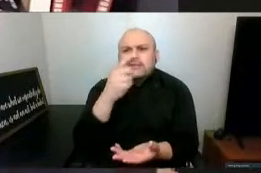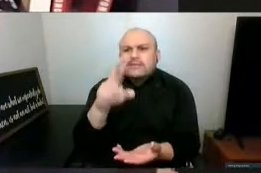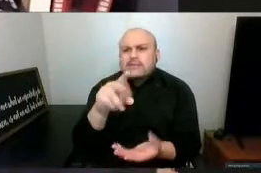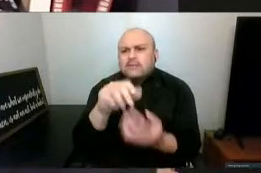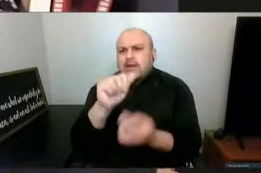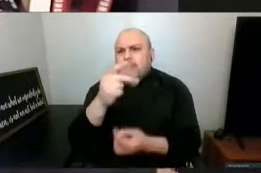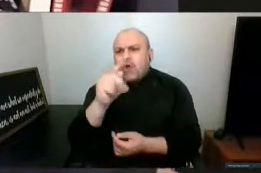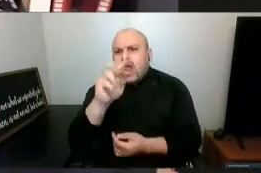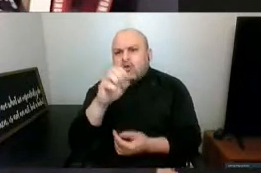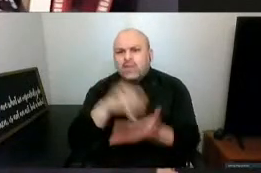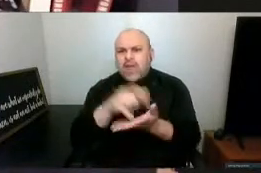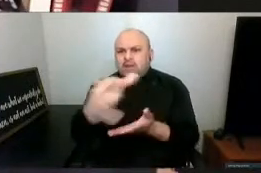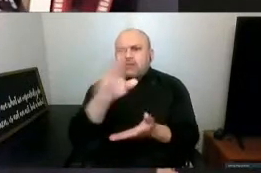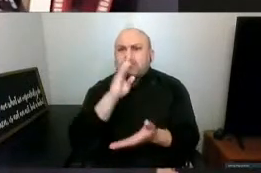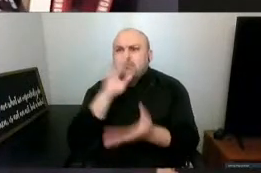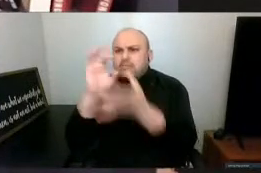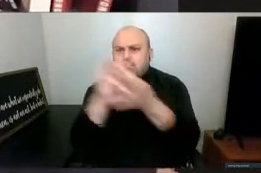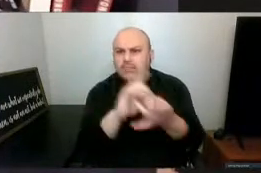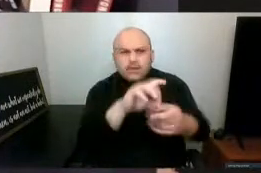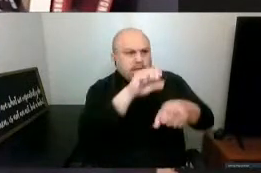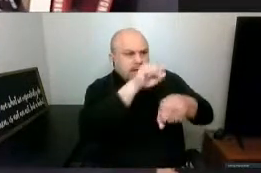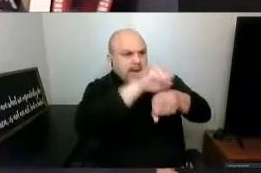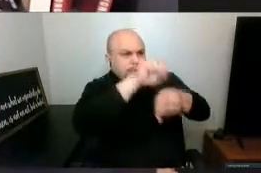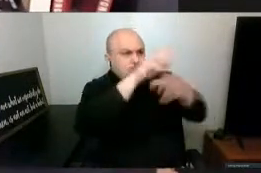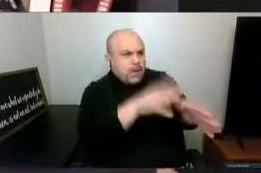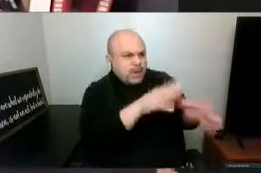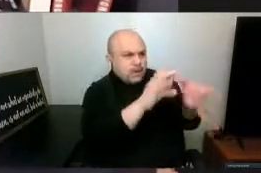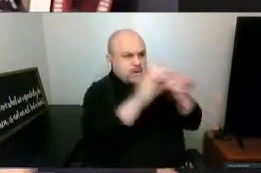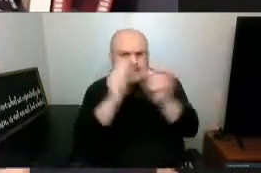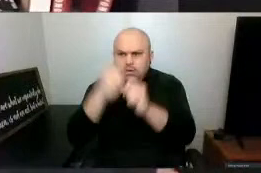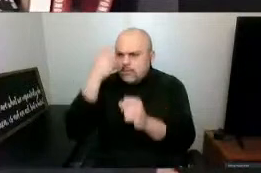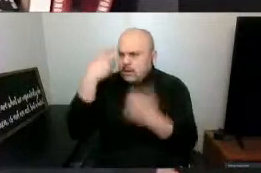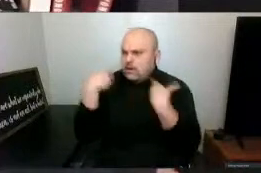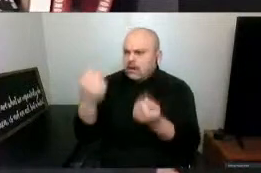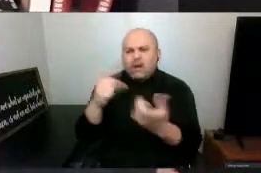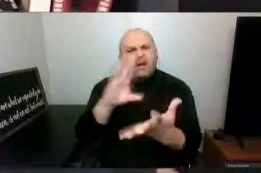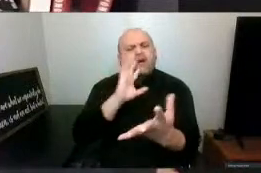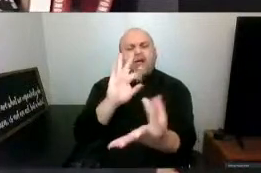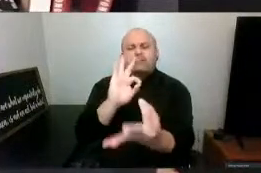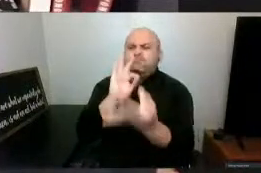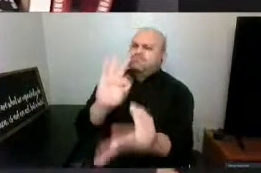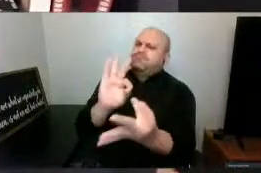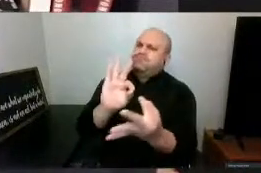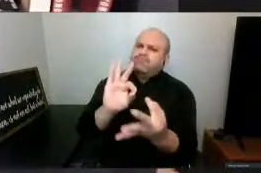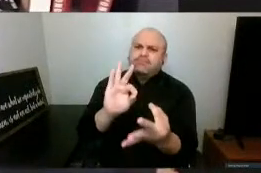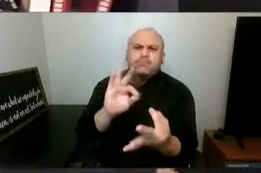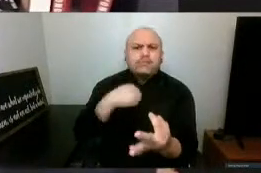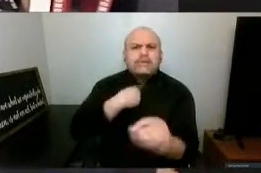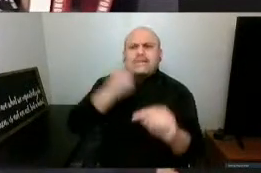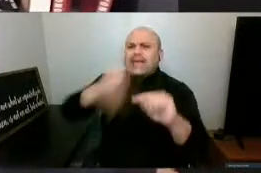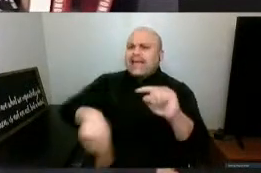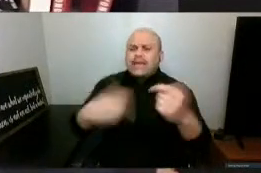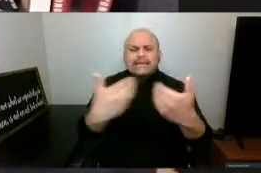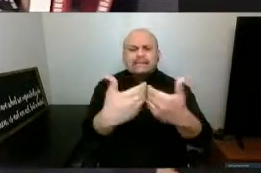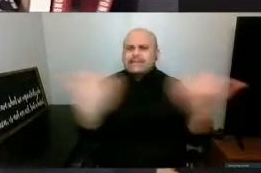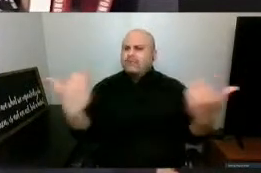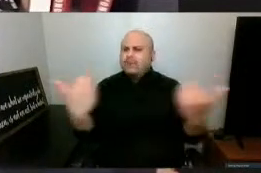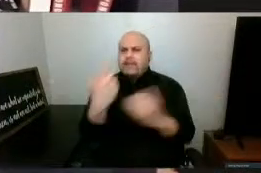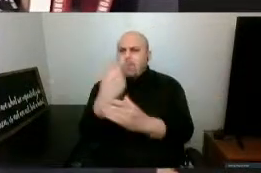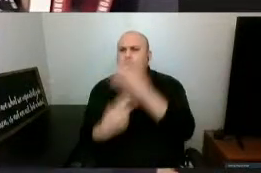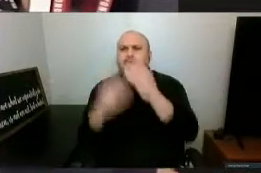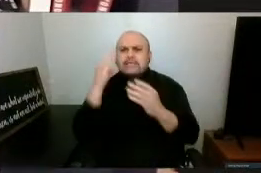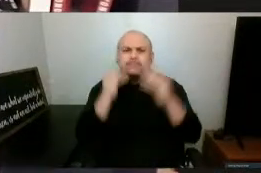between employment and mental health, and the fact that we cannot separate these two experiences and